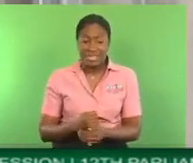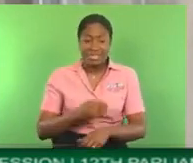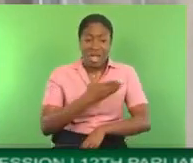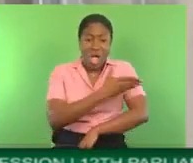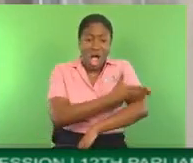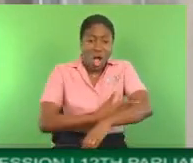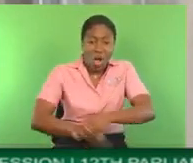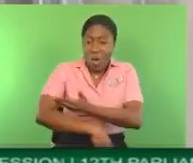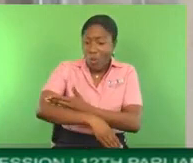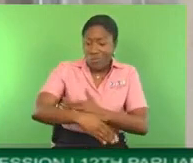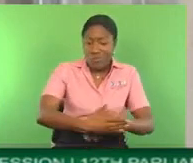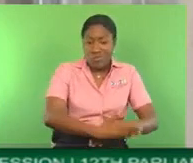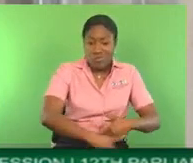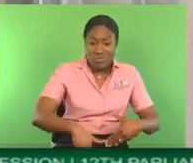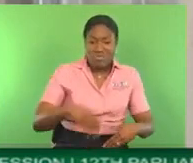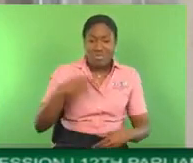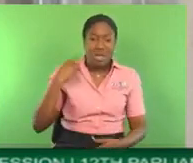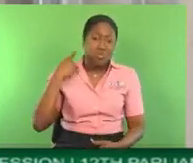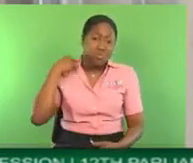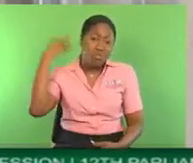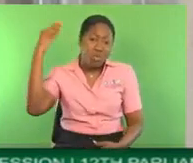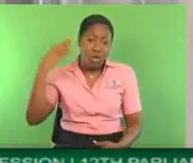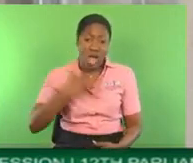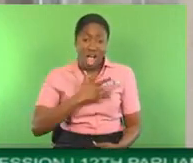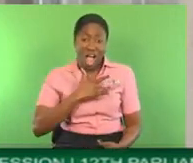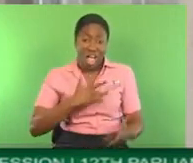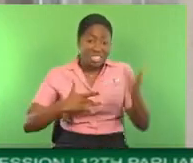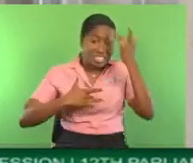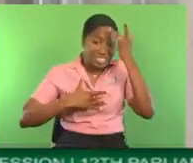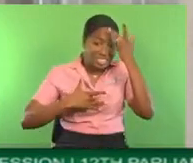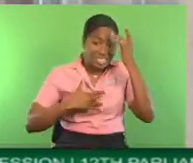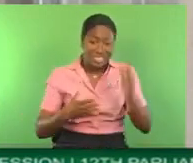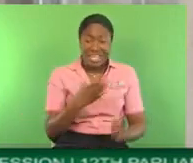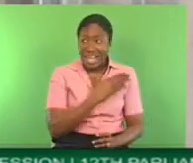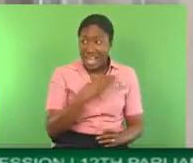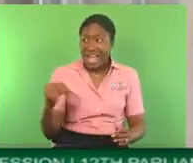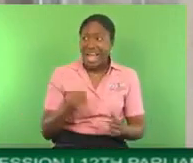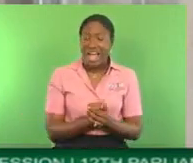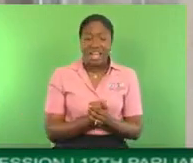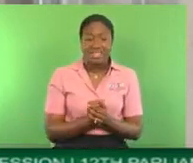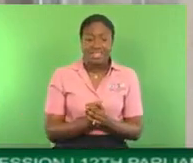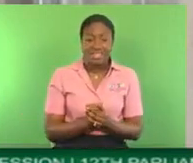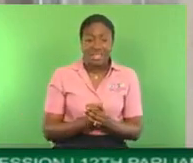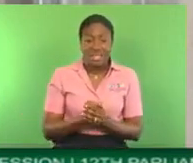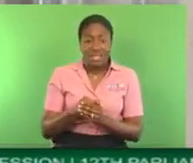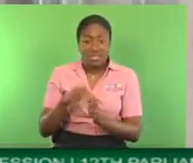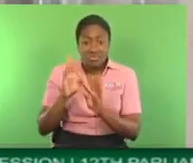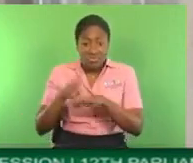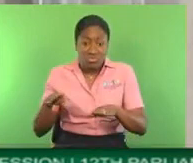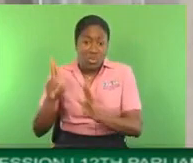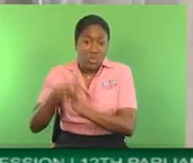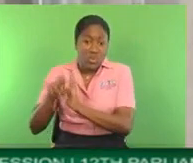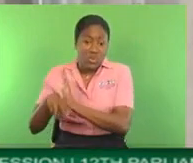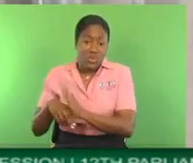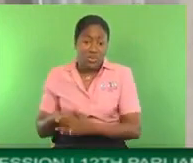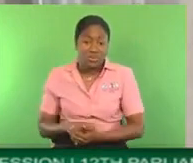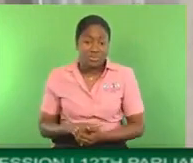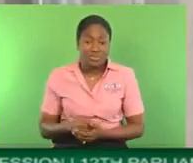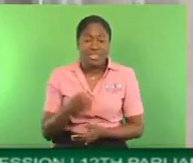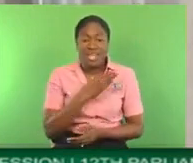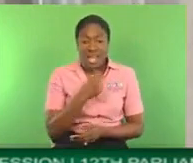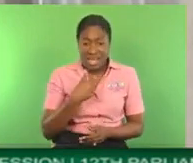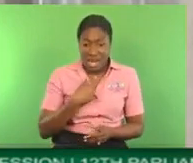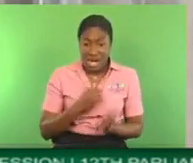amputations, hypertension, cardiac disease, and fatal MI in one area. And I will plead